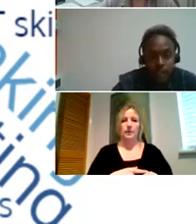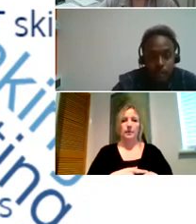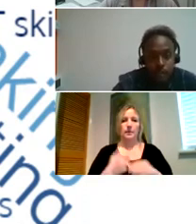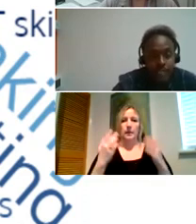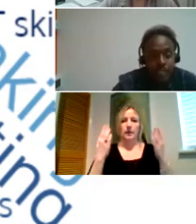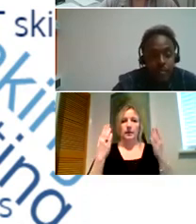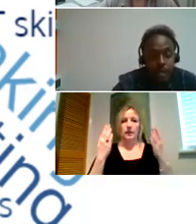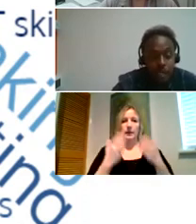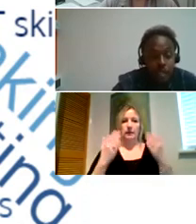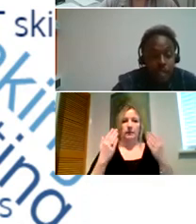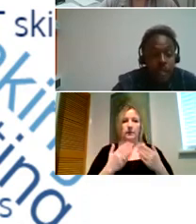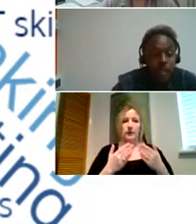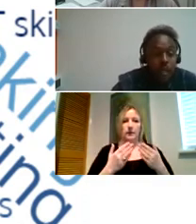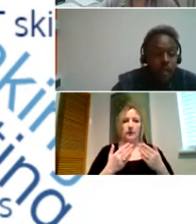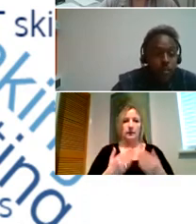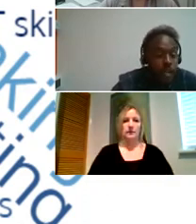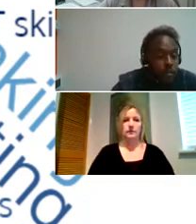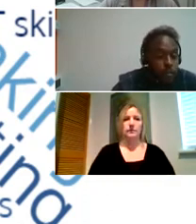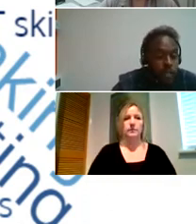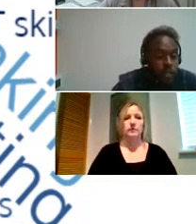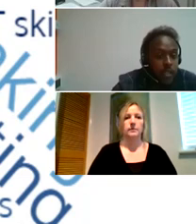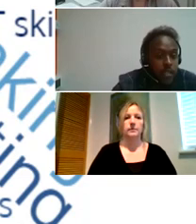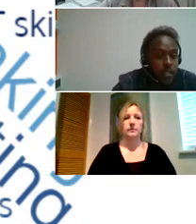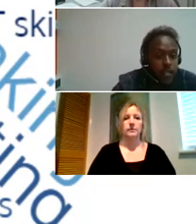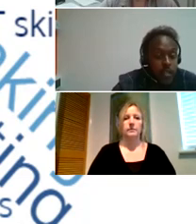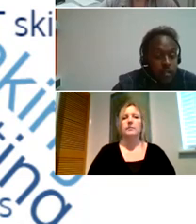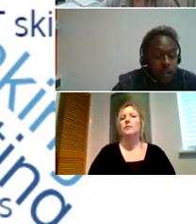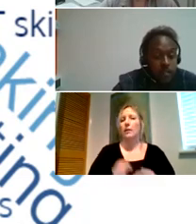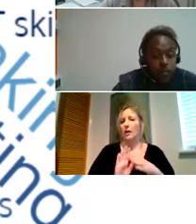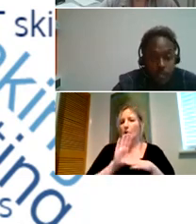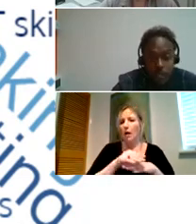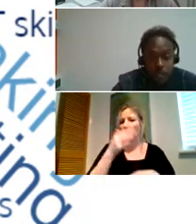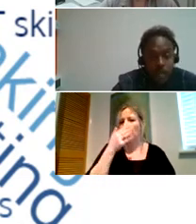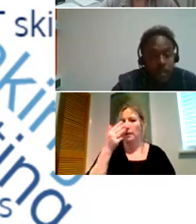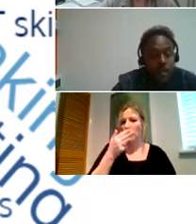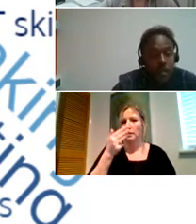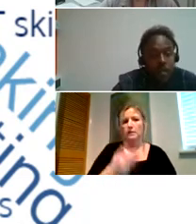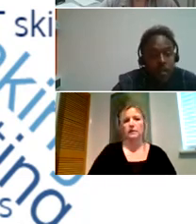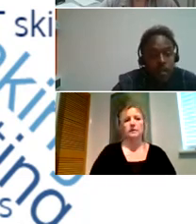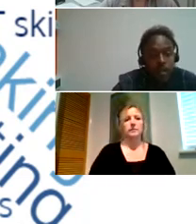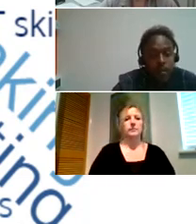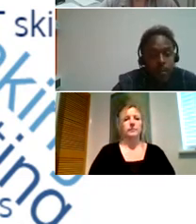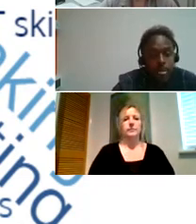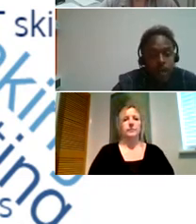the adults, 19 plus. Pre-entry is 35 weeks,